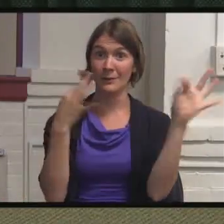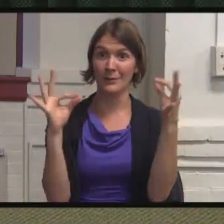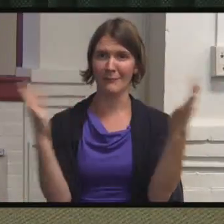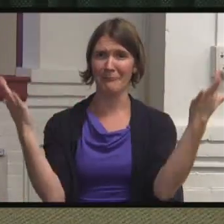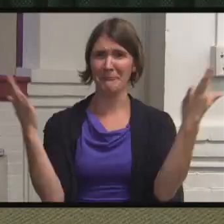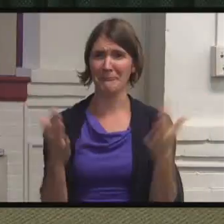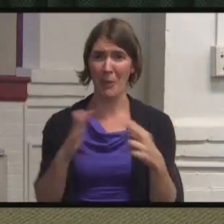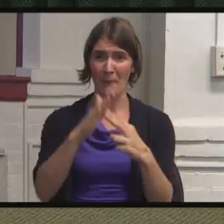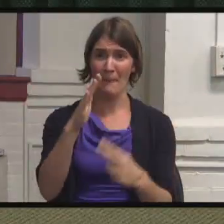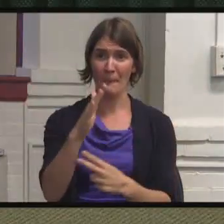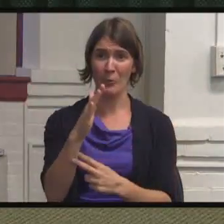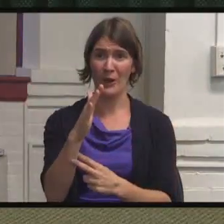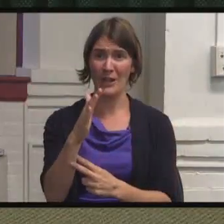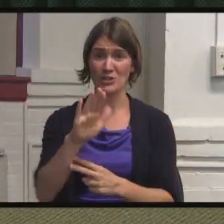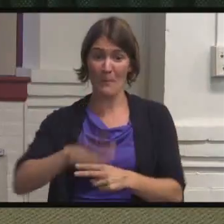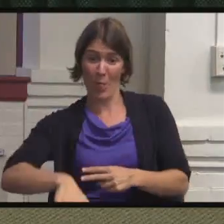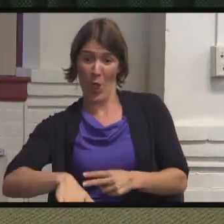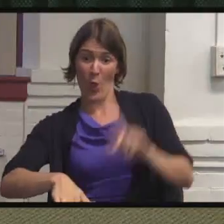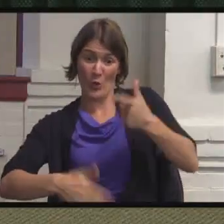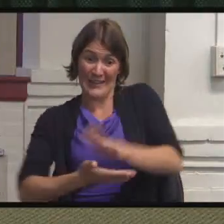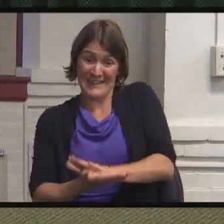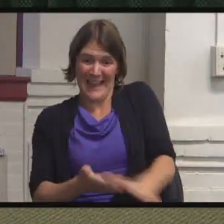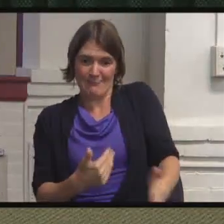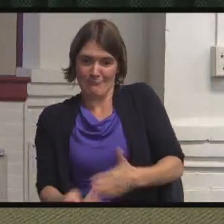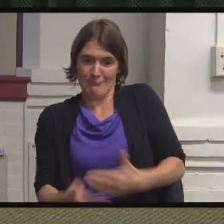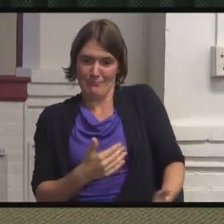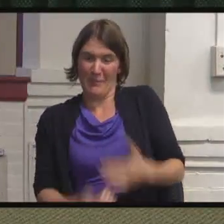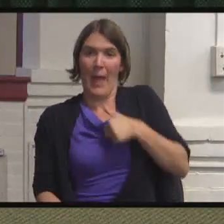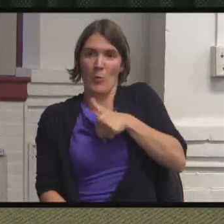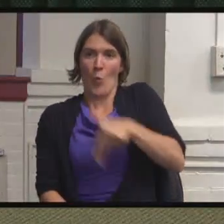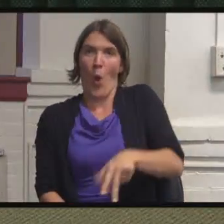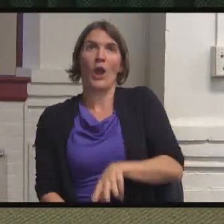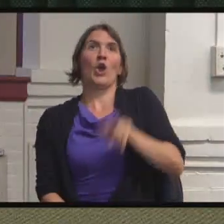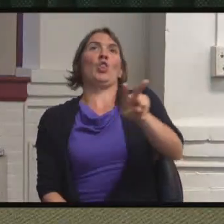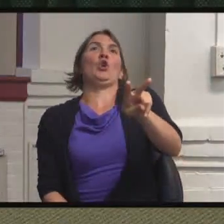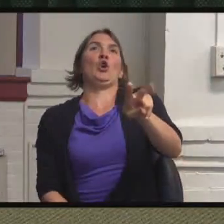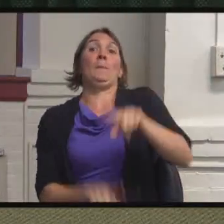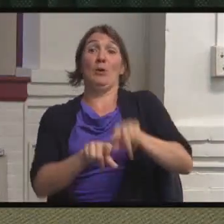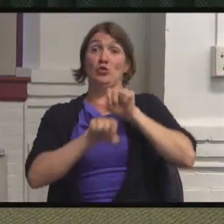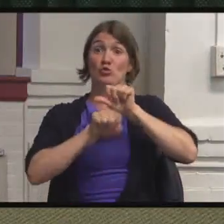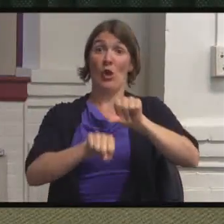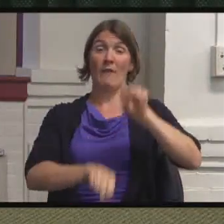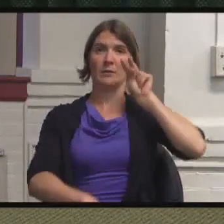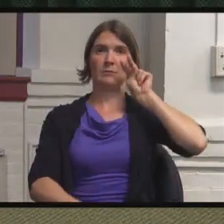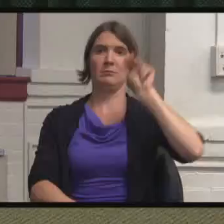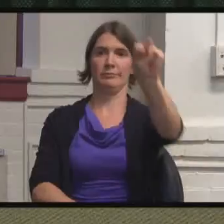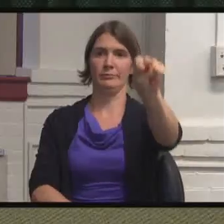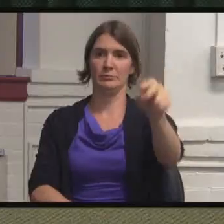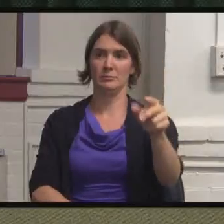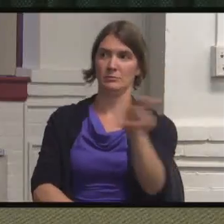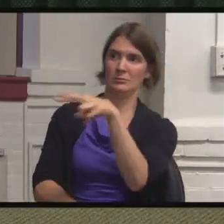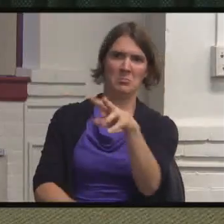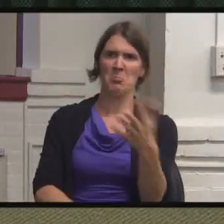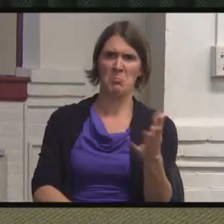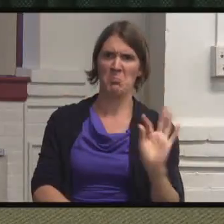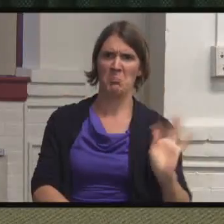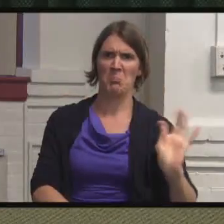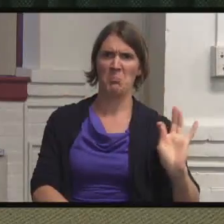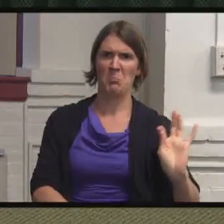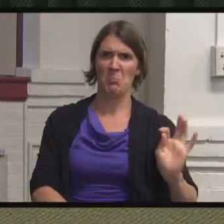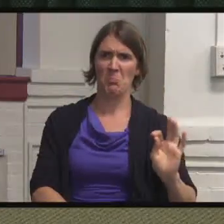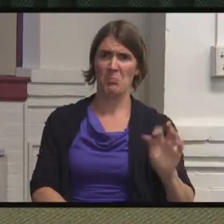the bridge looking nice from down below has nothing to do with how it looks going across at the top. And I just think, I don't think it's a big enough